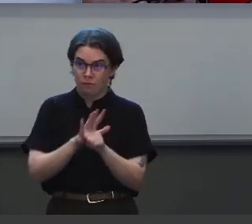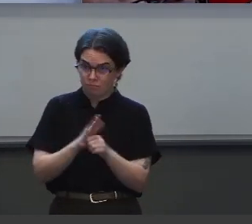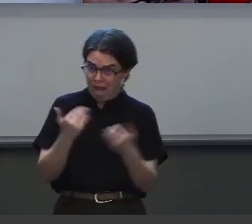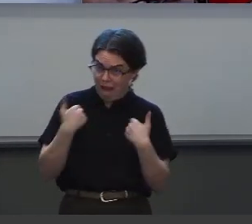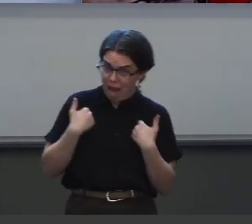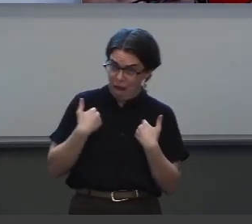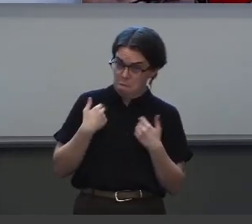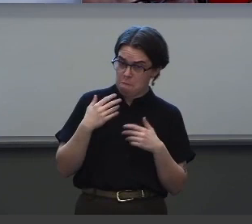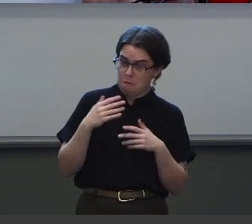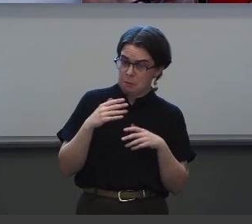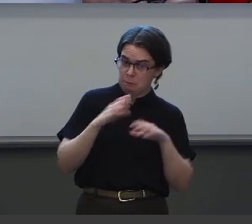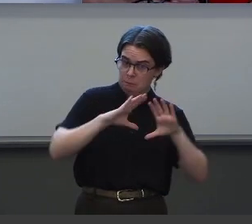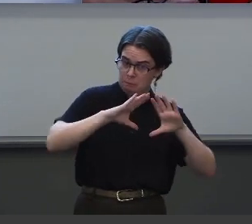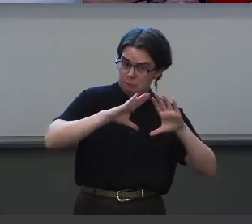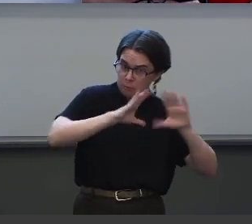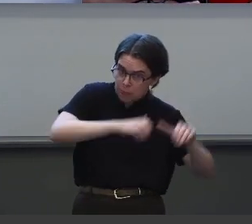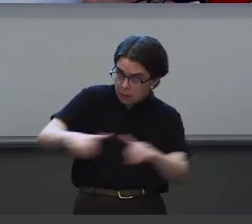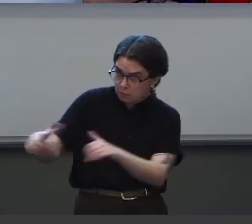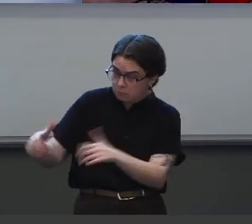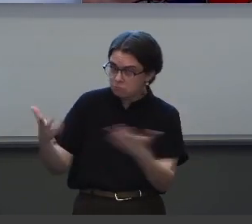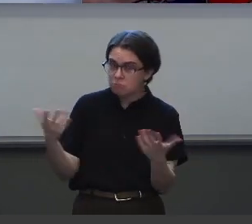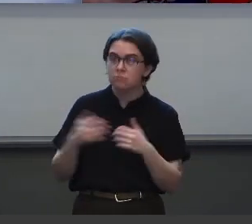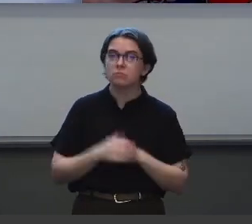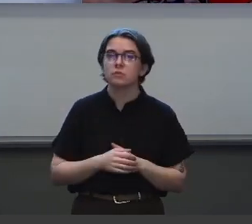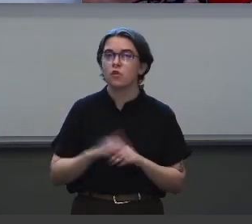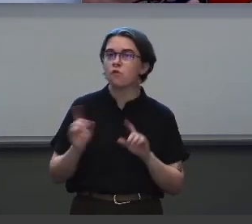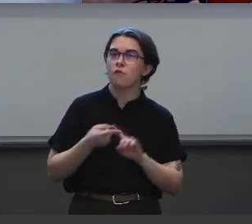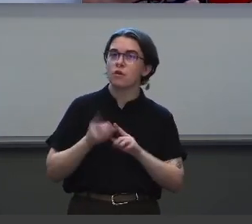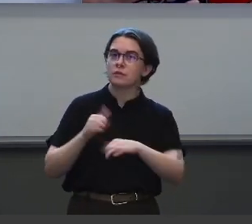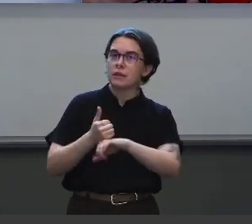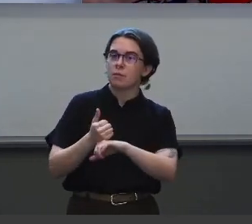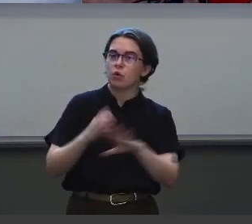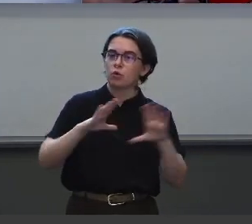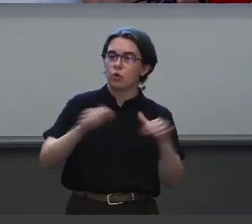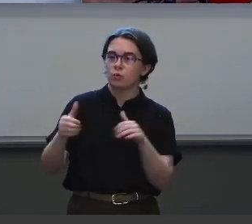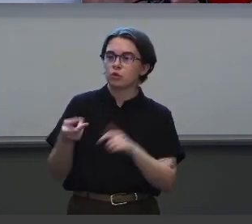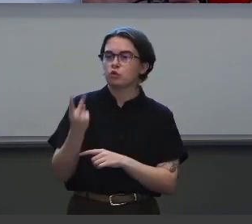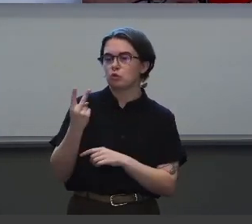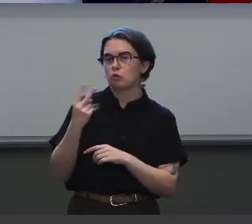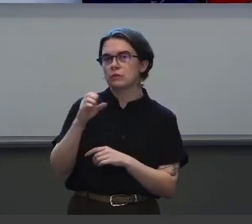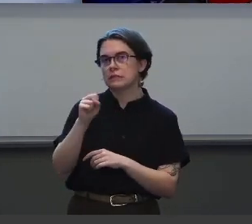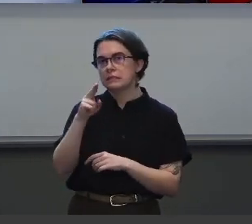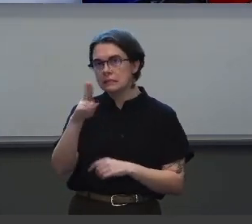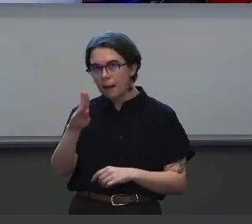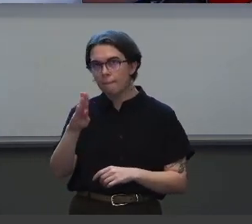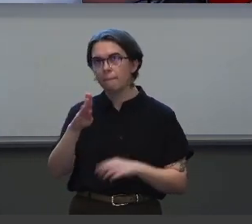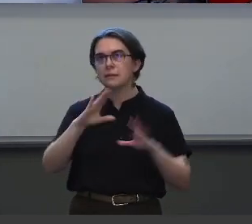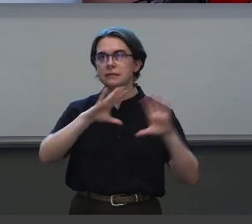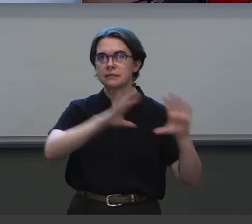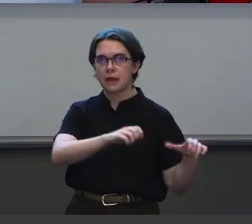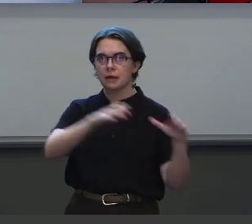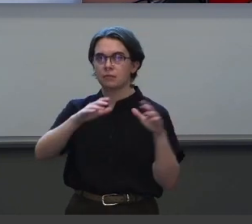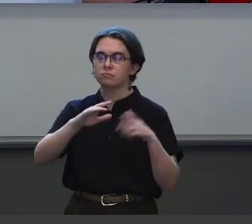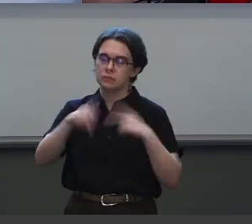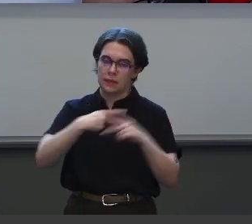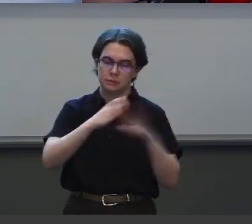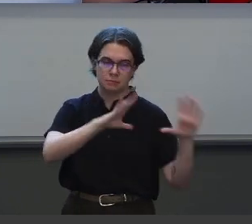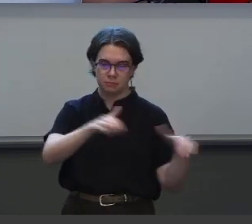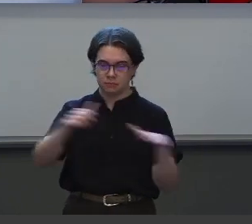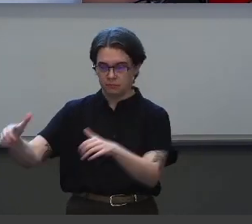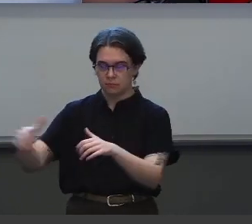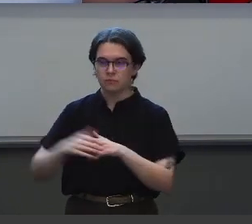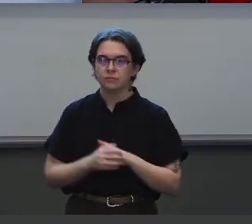we started by looking at a model with 2 different subtypes. So what this ended up showing us is 2